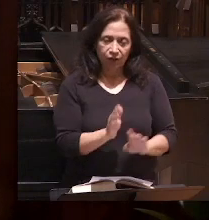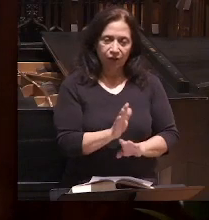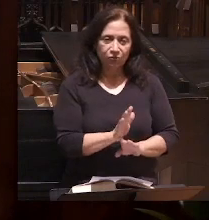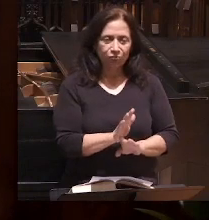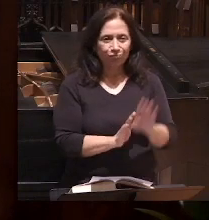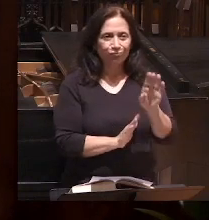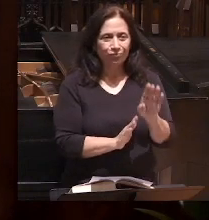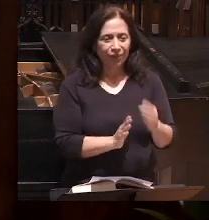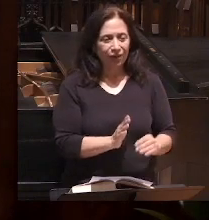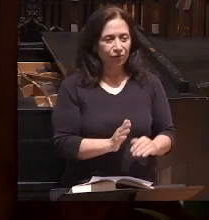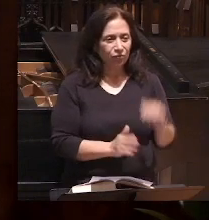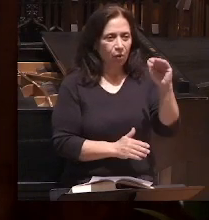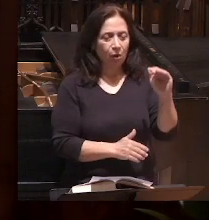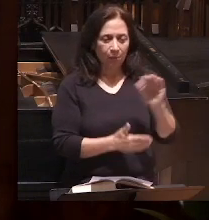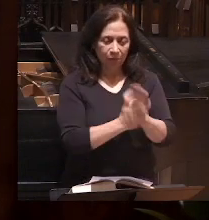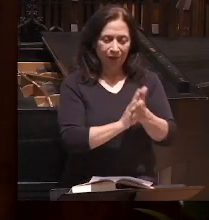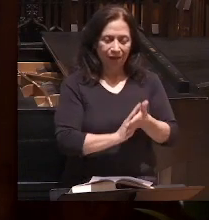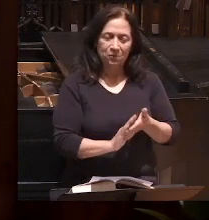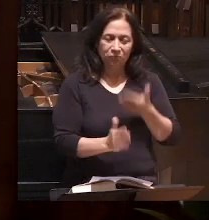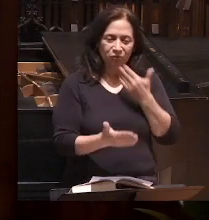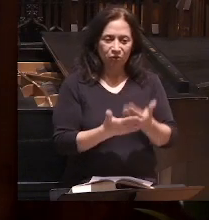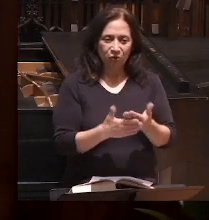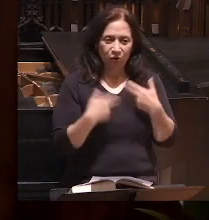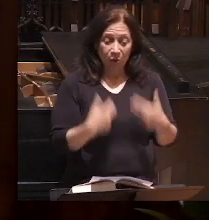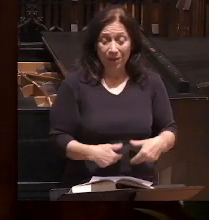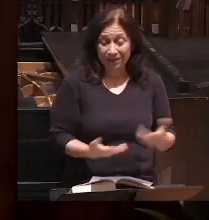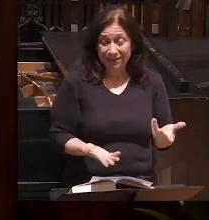up into decent human beings.